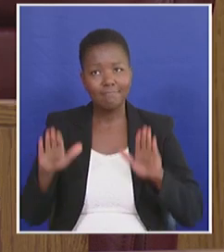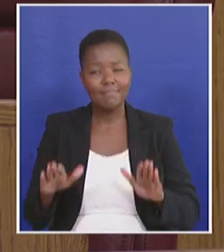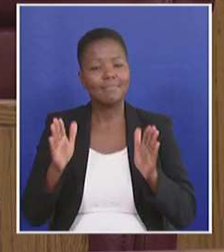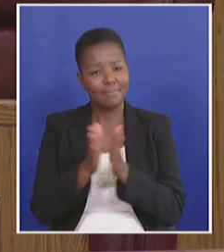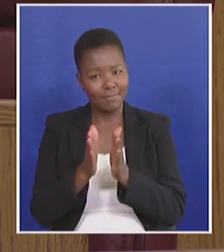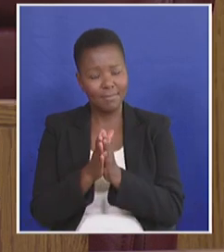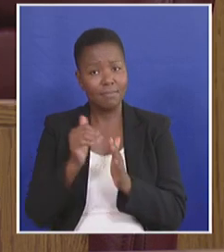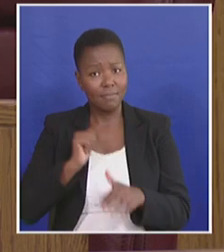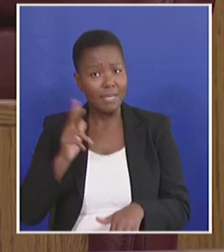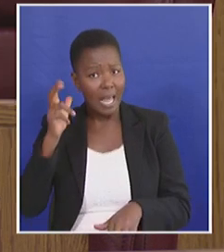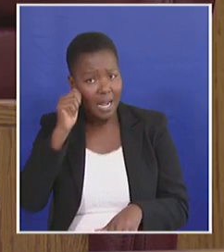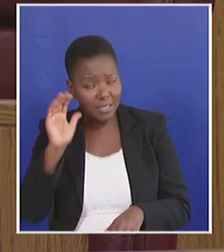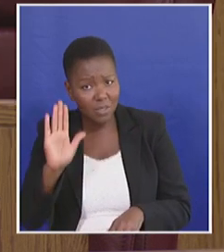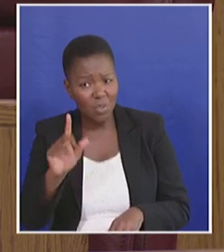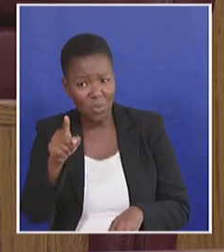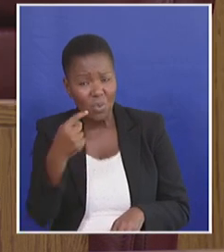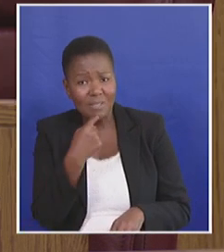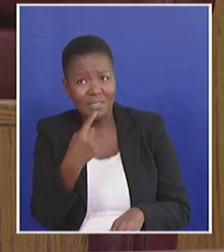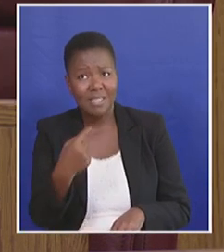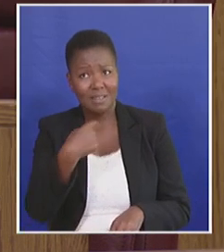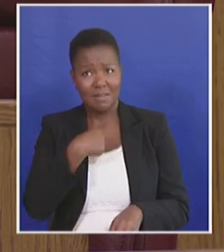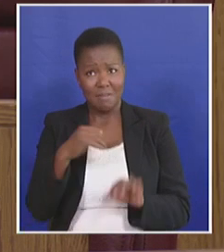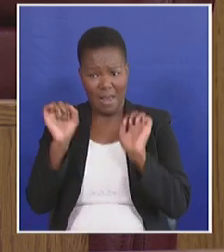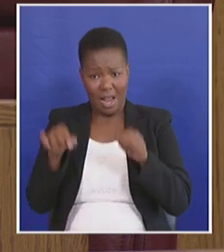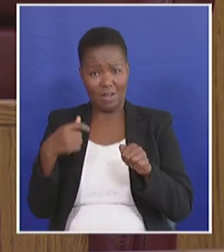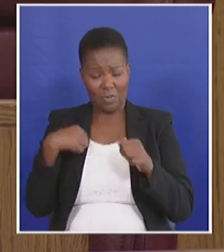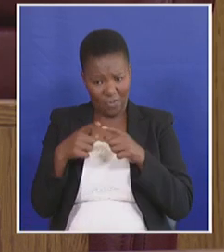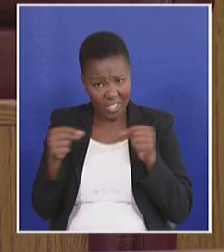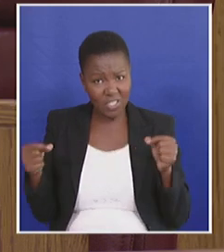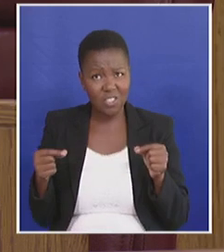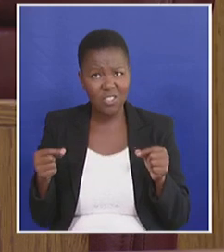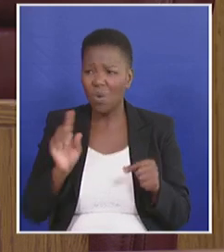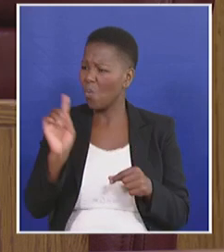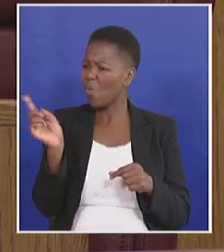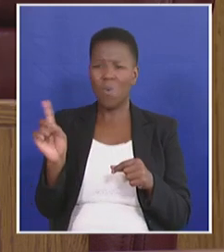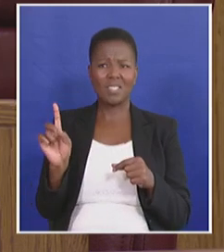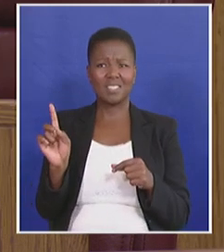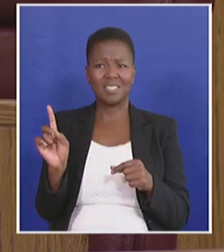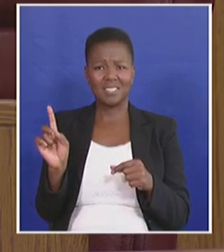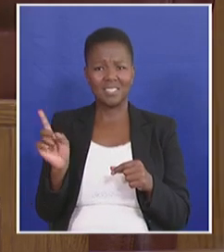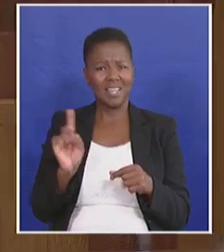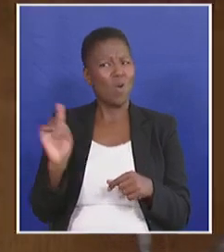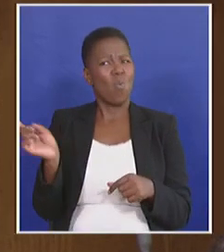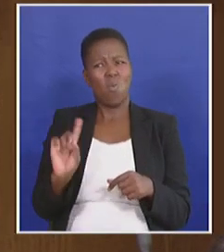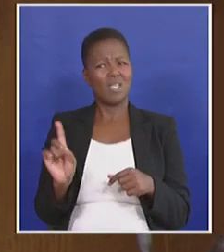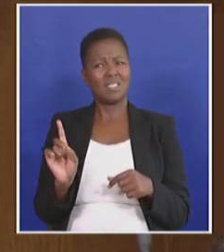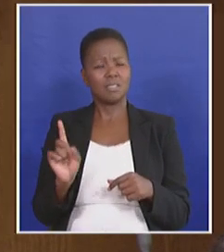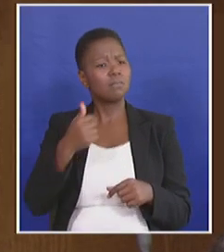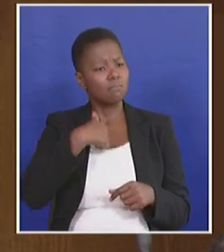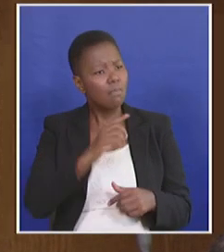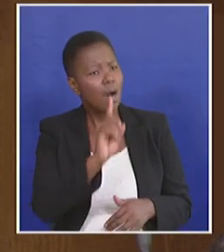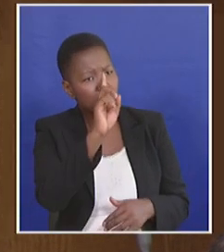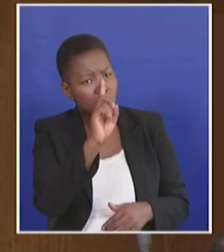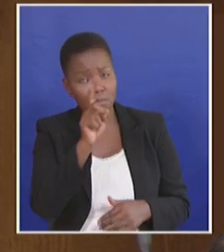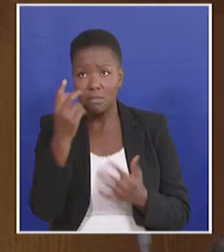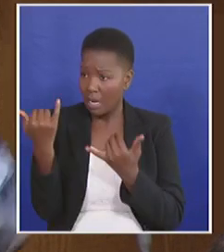to you correctly. Are you saying we must allow you to finish what, Honorable point Mukwena? of order. The one that